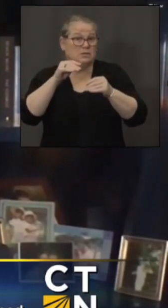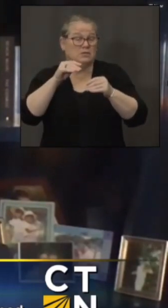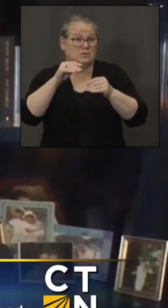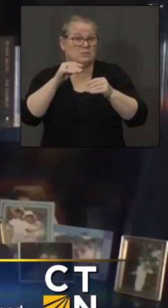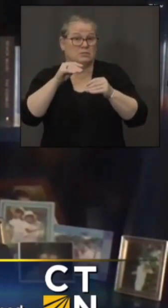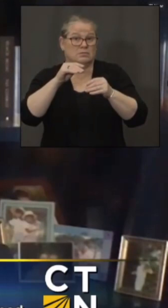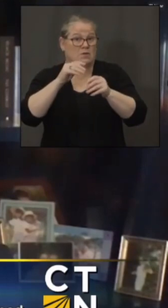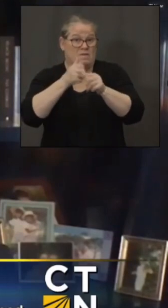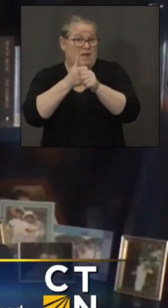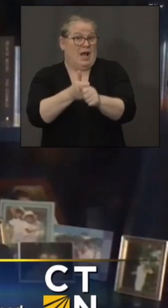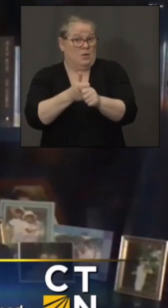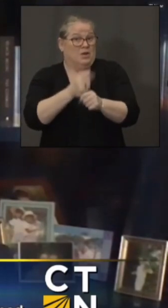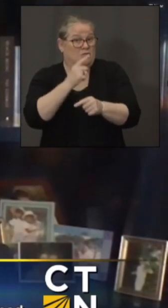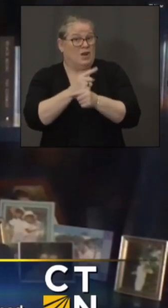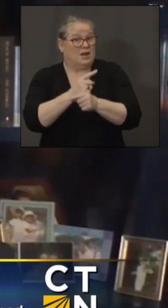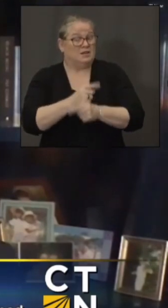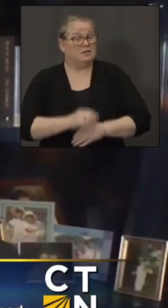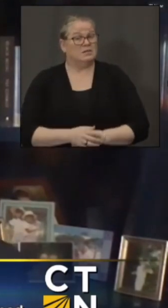as you want, right?